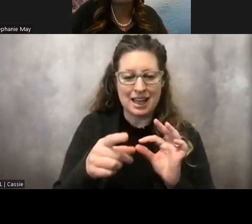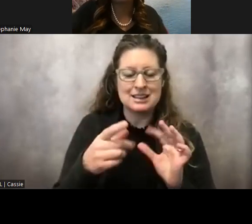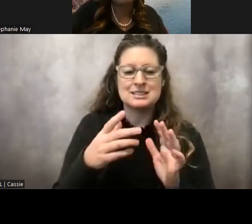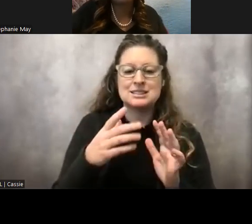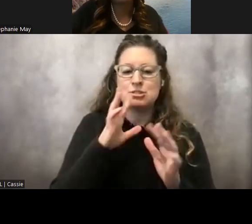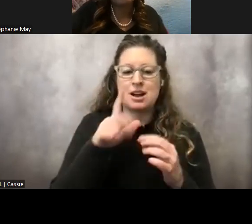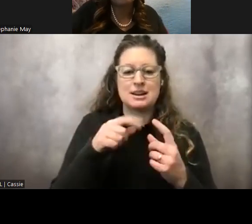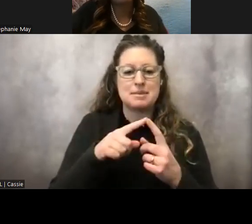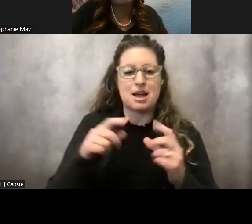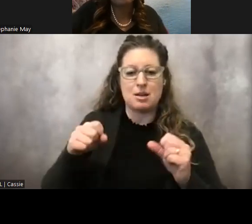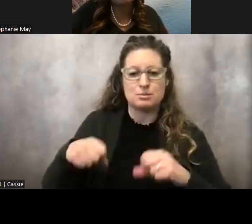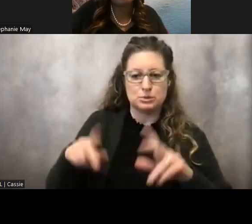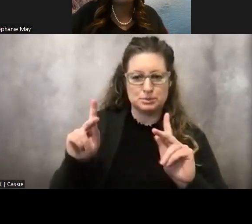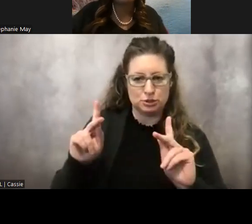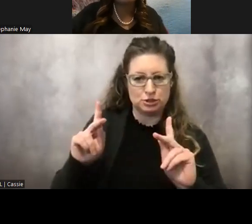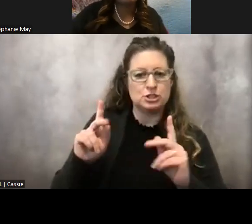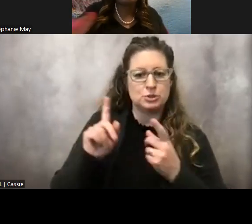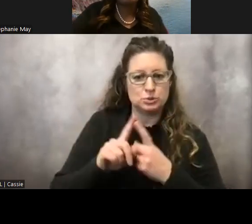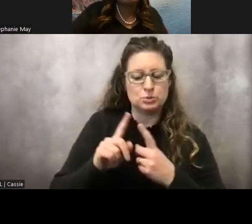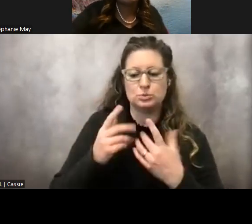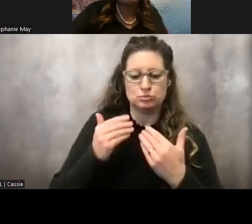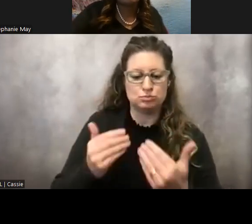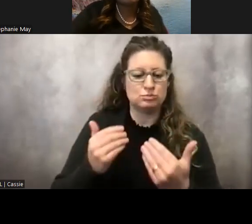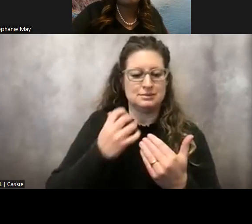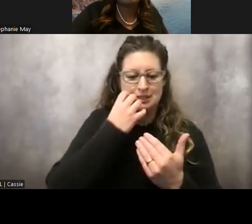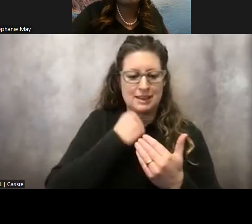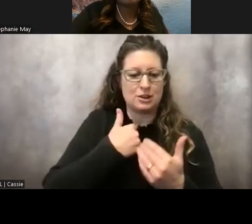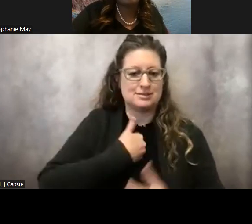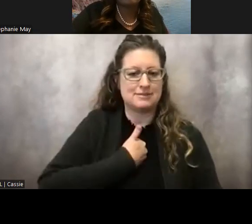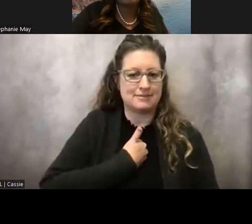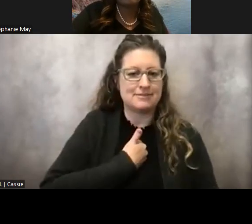permission to self-care, and